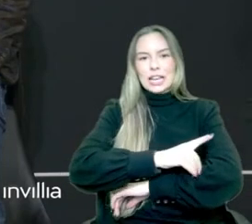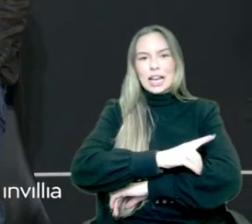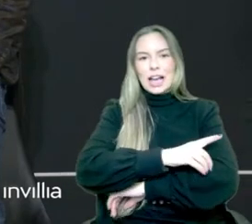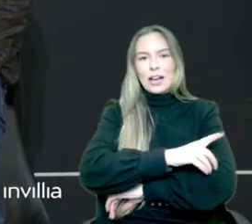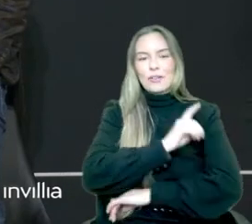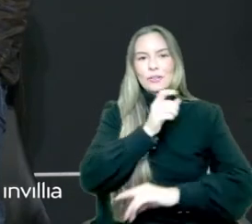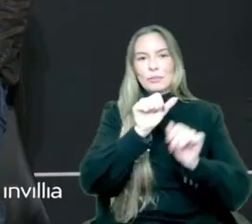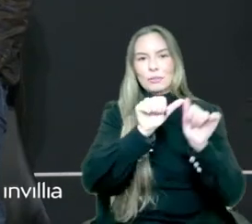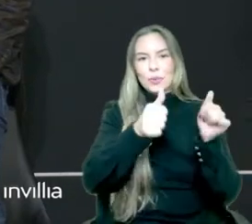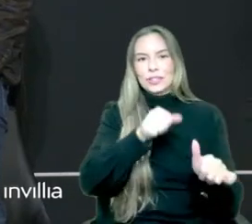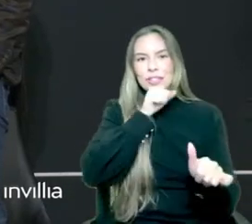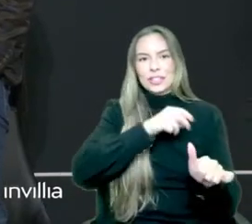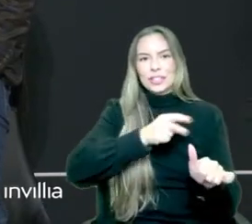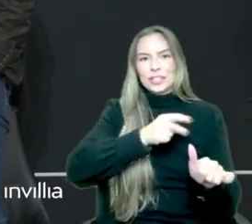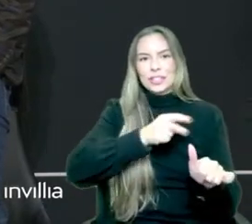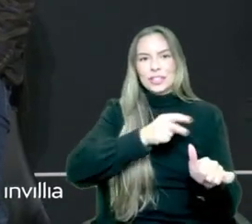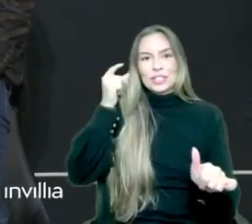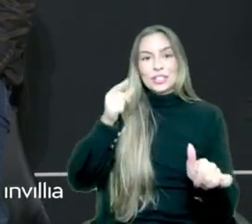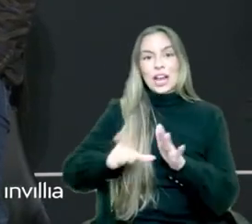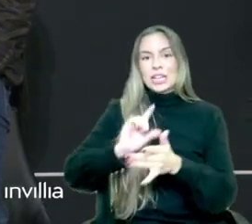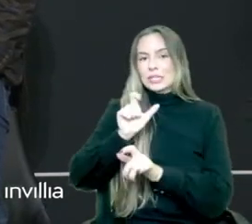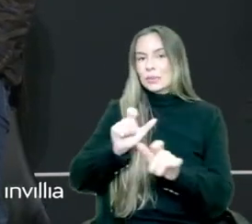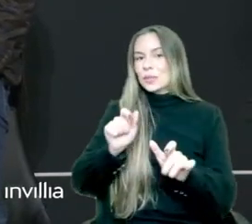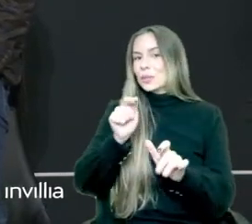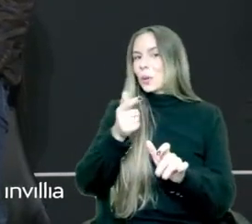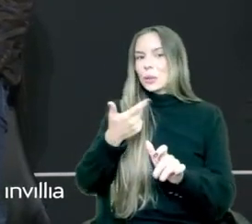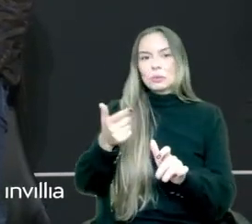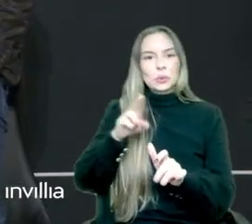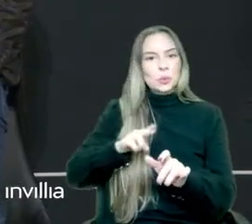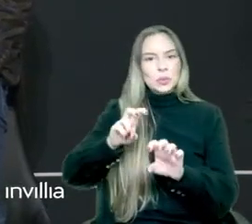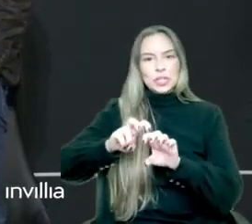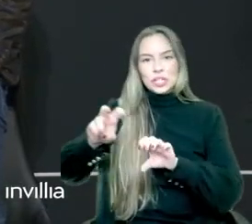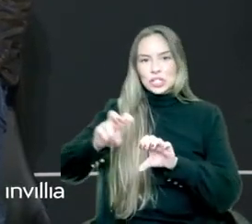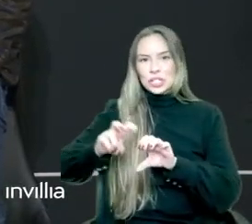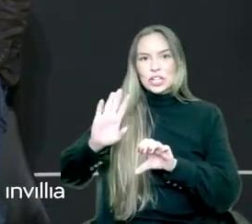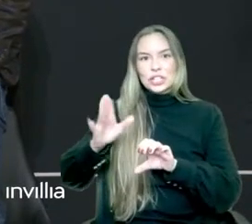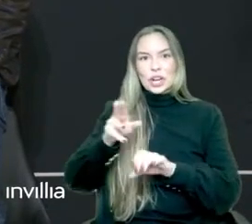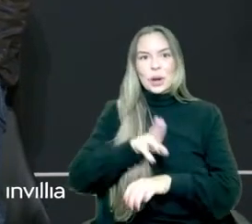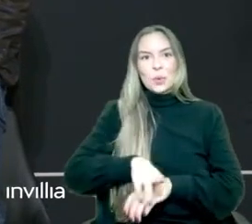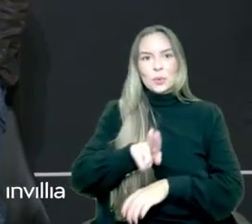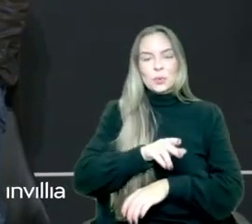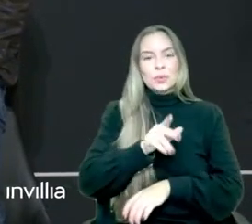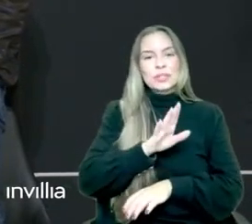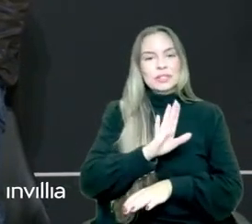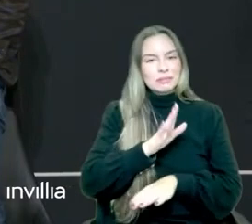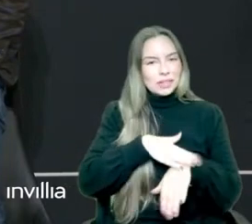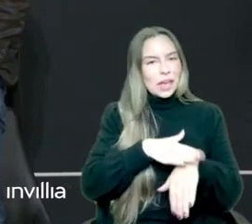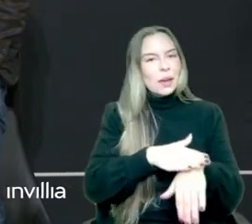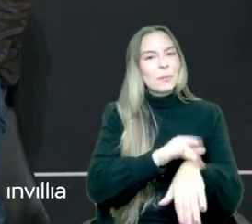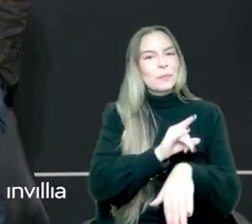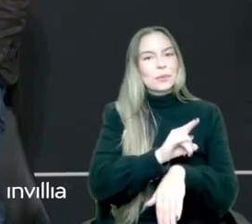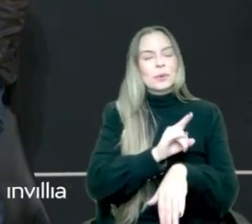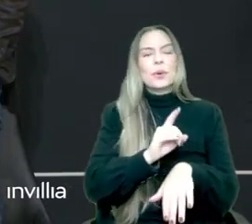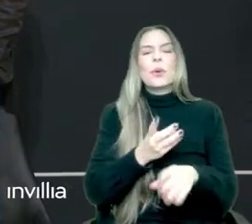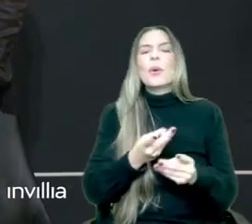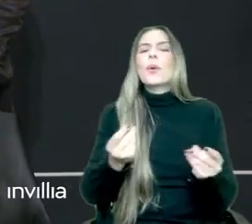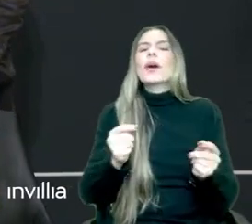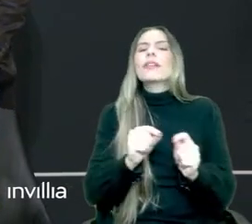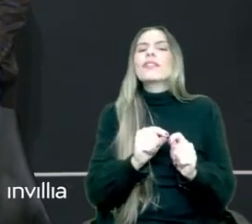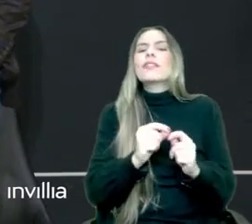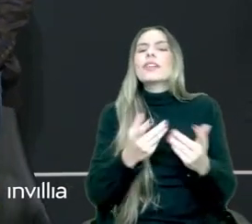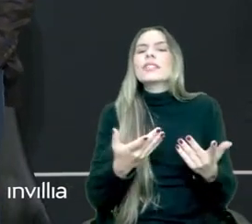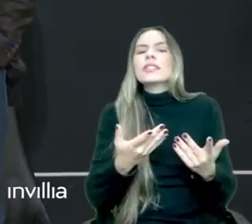before everyone was using ChatGPT. You've been at this for a while now. What have you been doing since then?